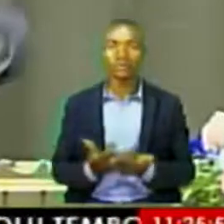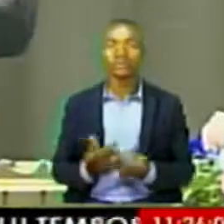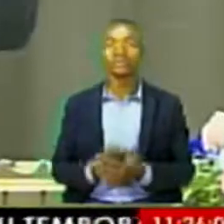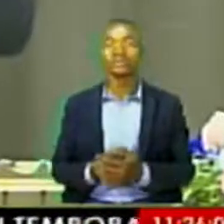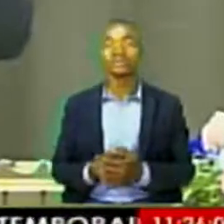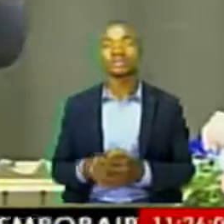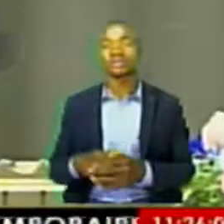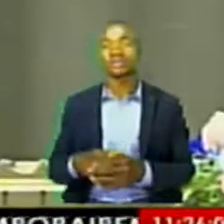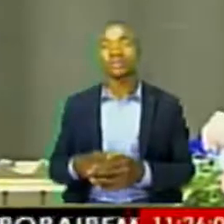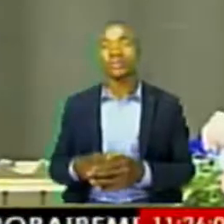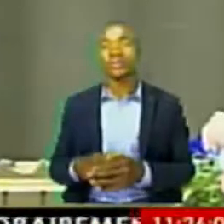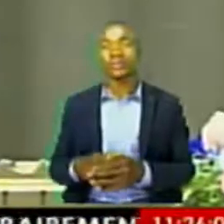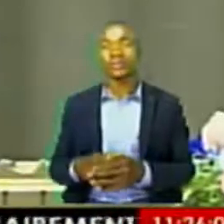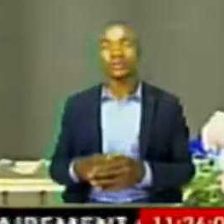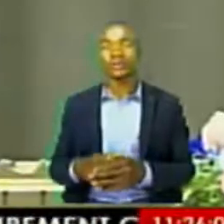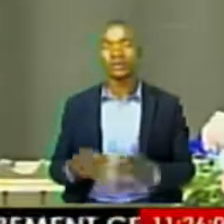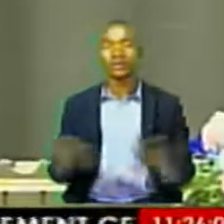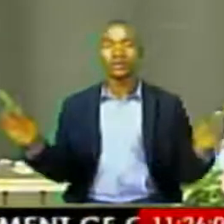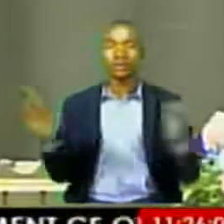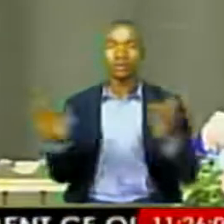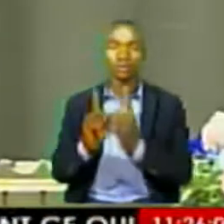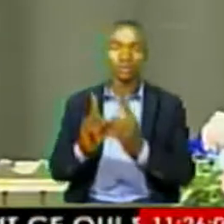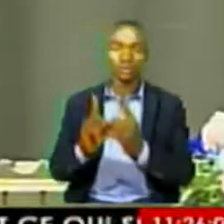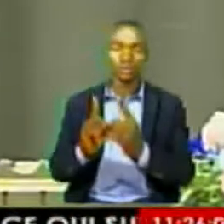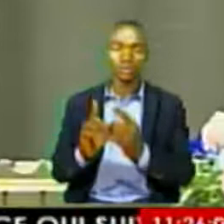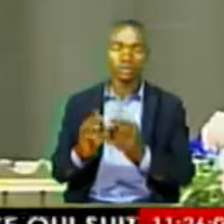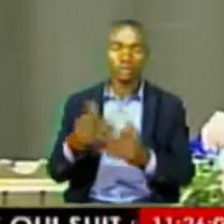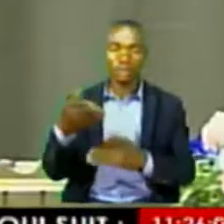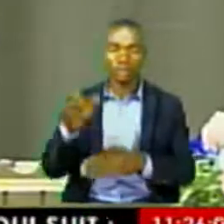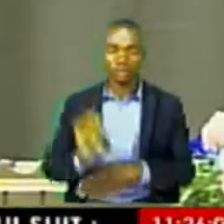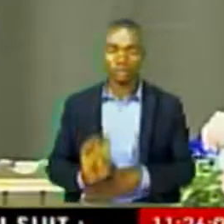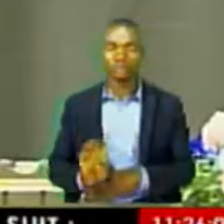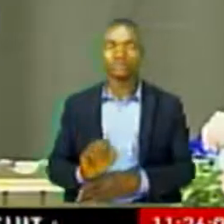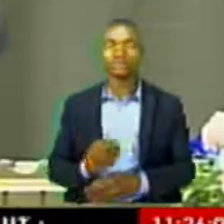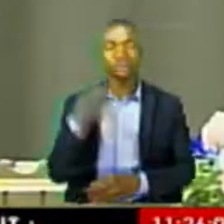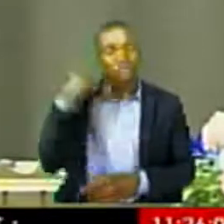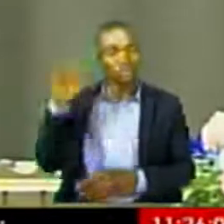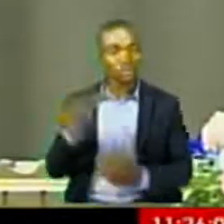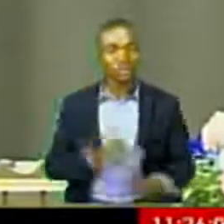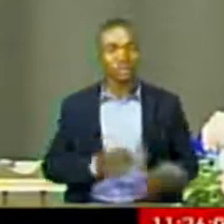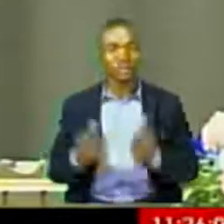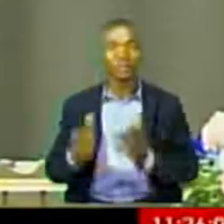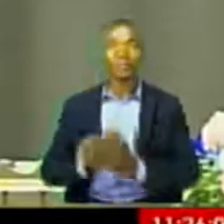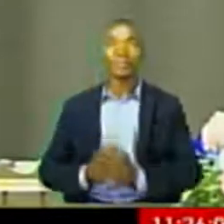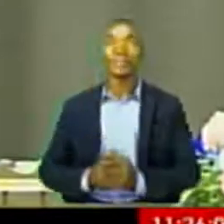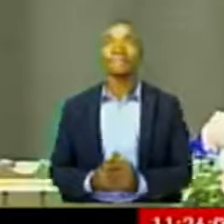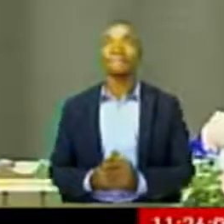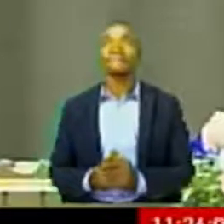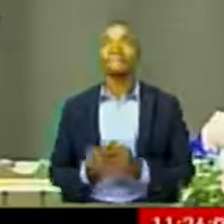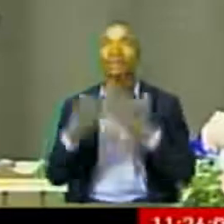Go back at your place. After that, to come front of the church, they can baptize you.